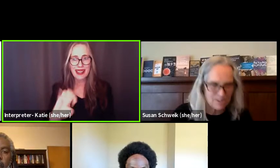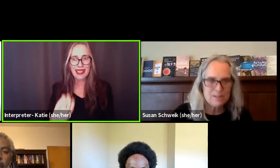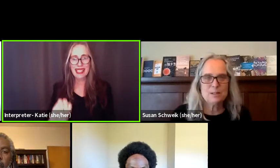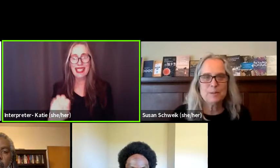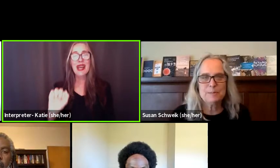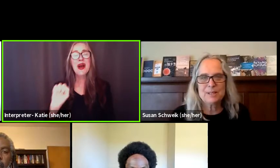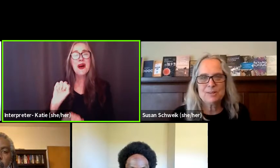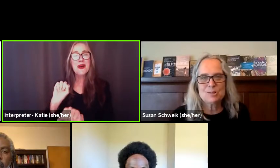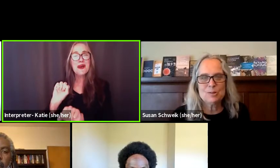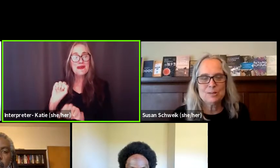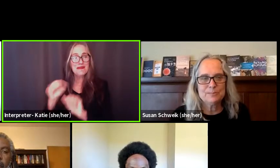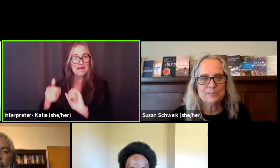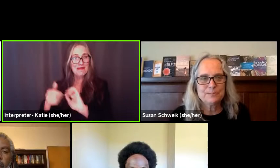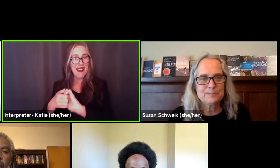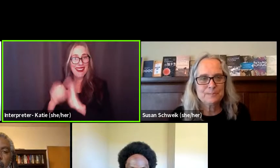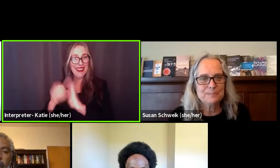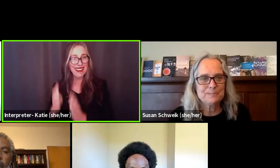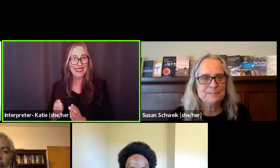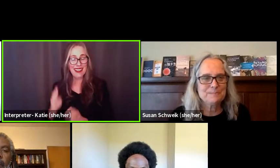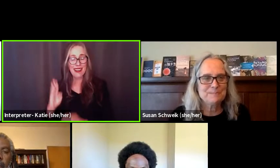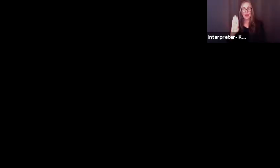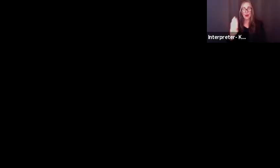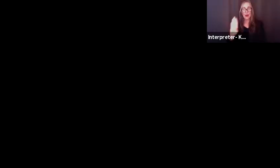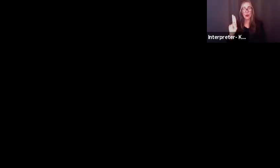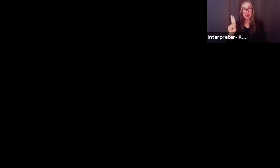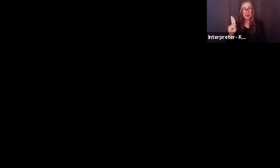uc berkeley in the public health school